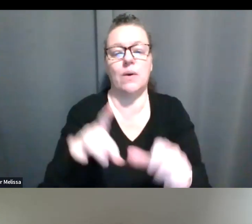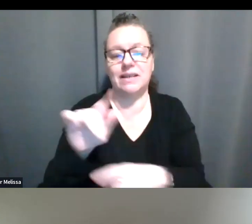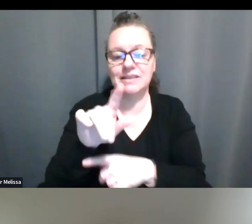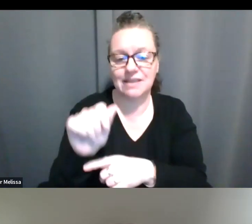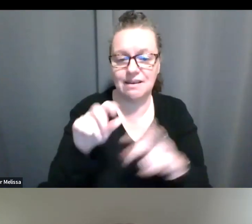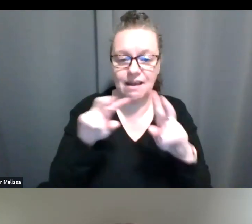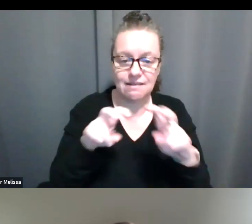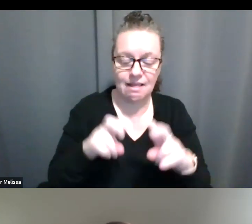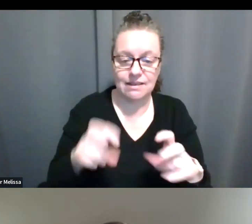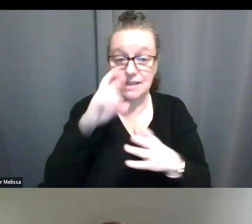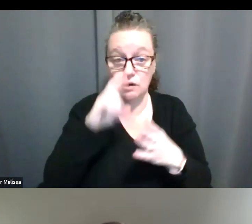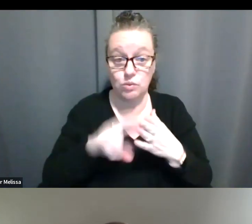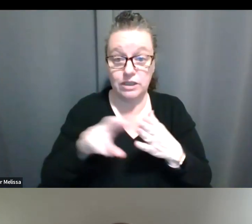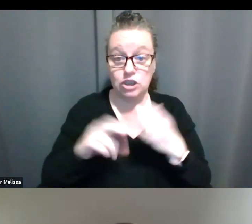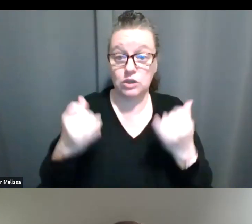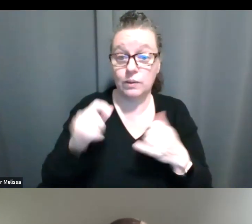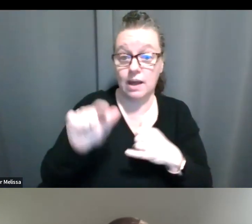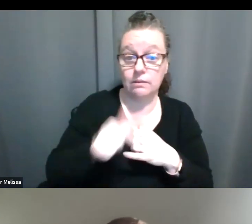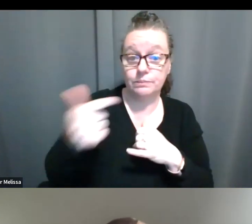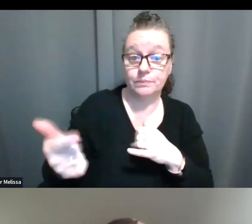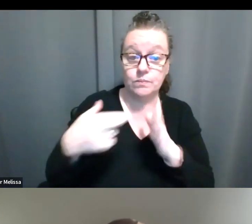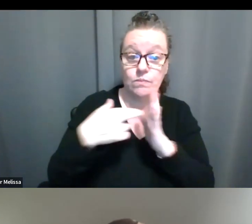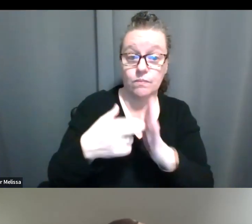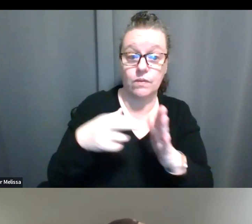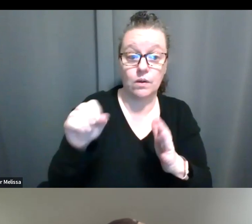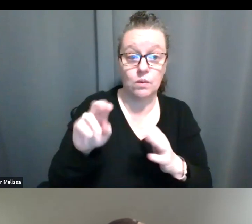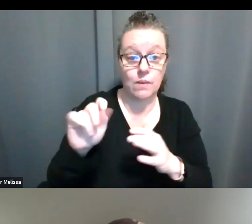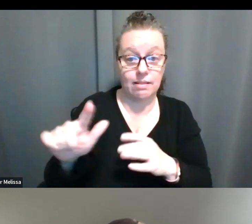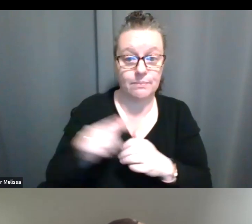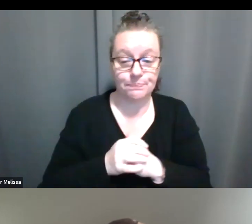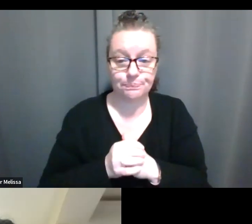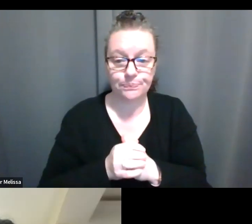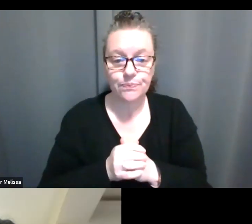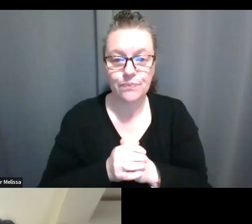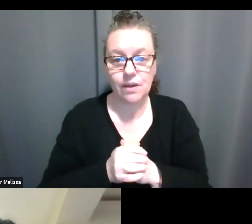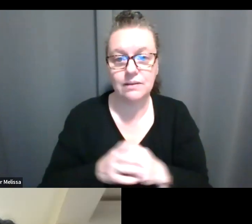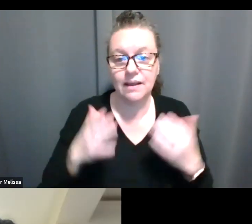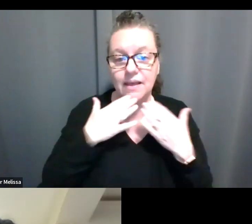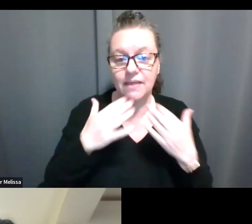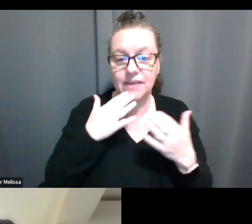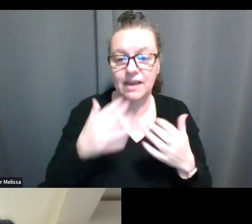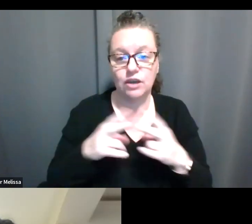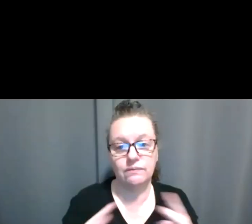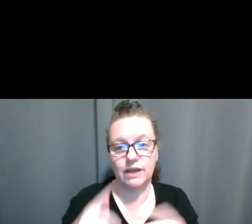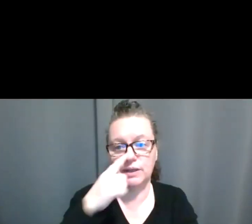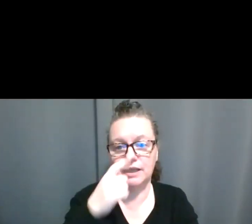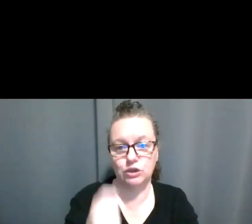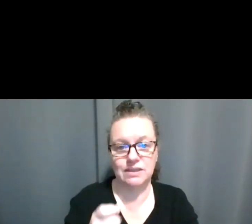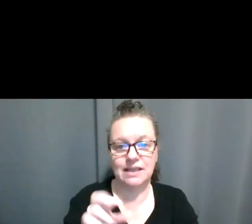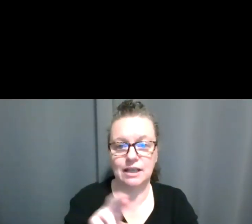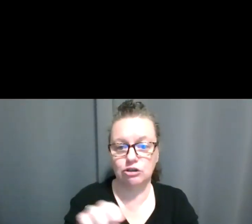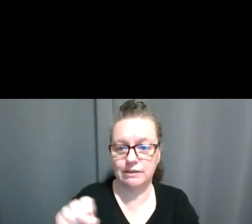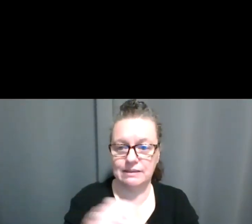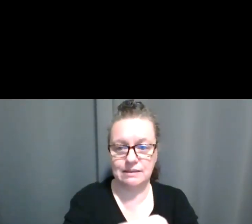research. And now I'm going to turn it over to Representative Orwell. Well, thank you. And a very interesting CRIS committee. These